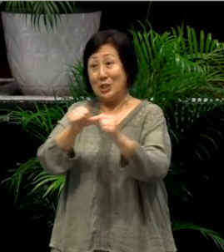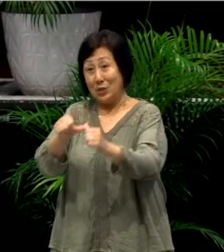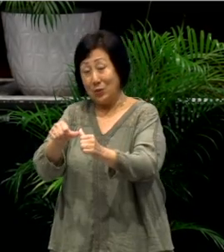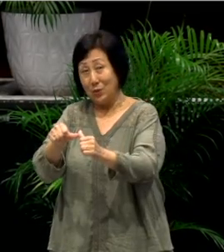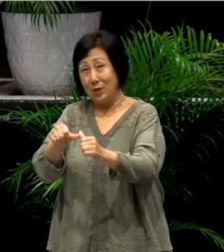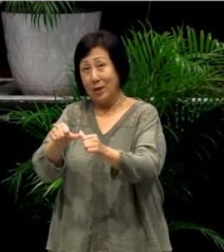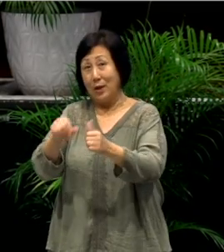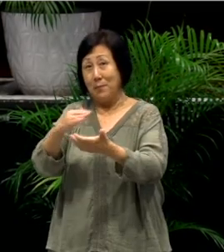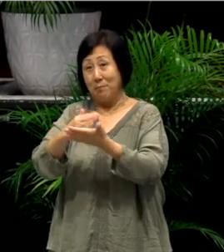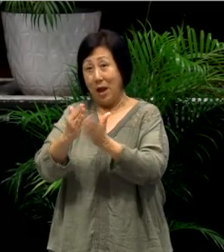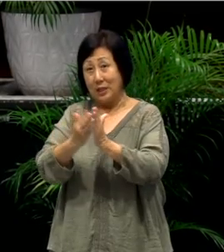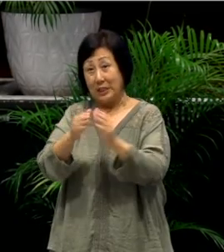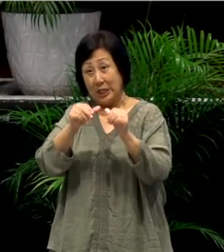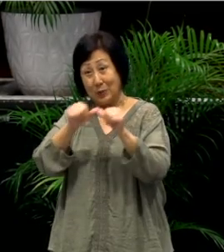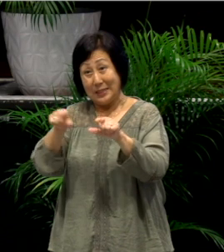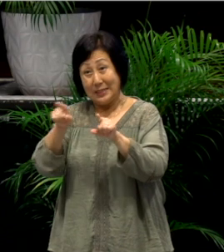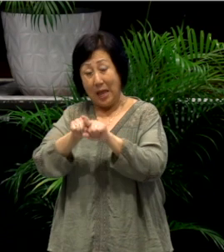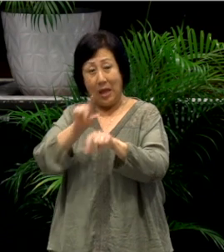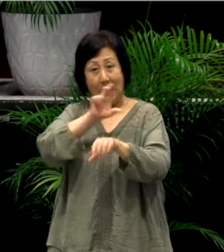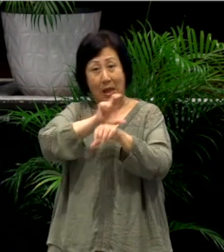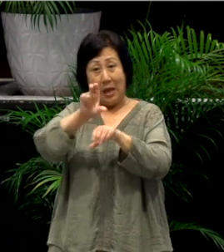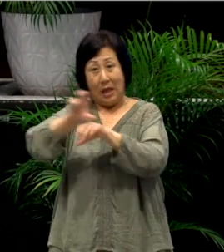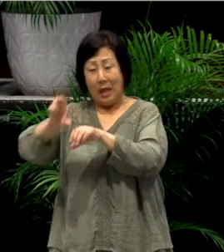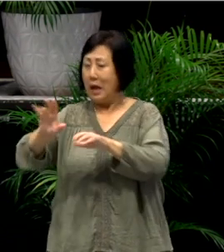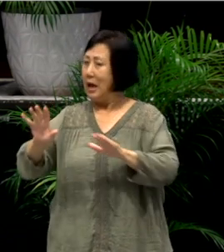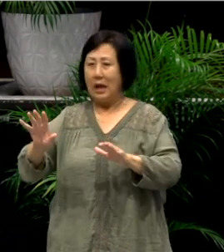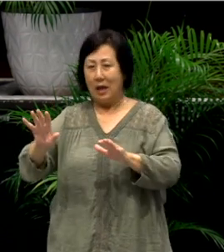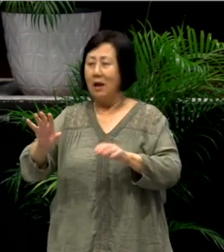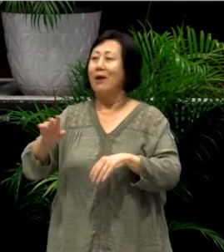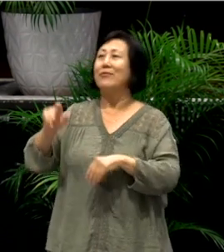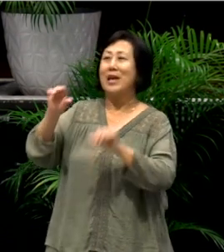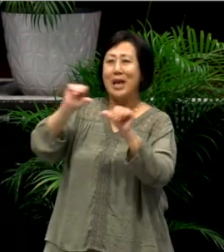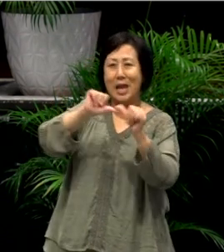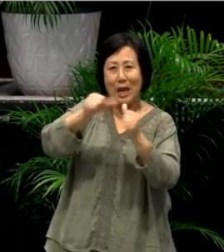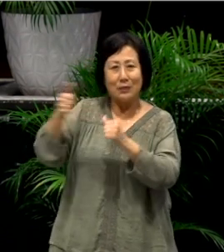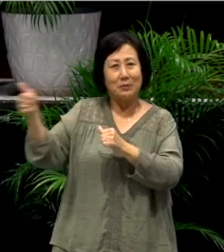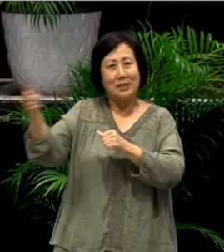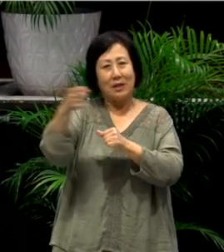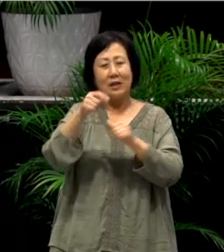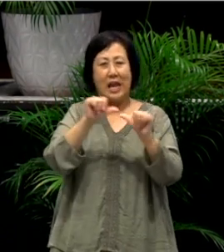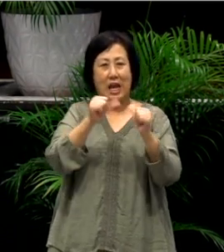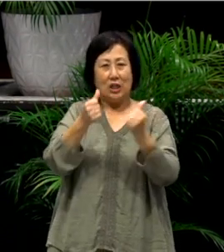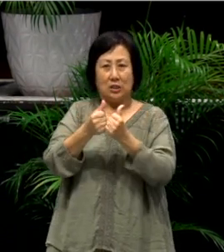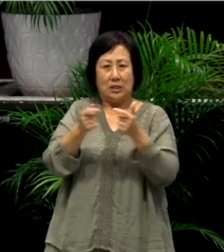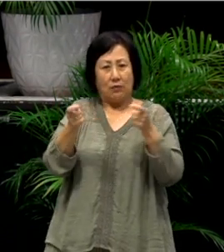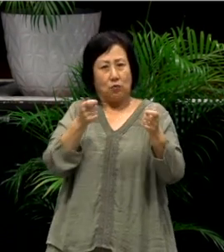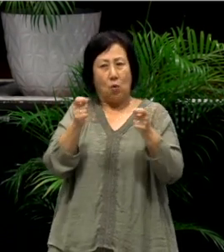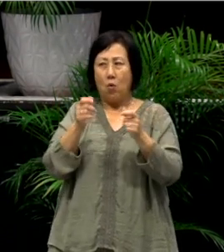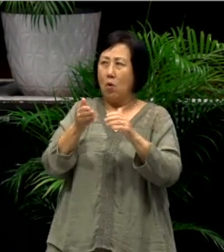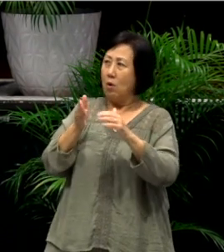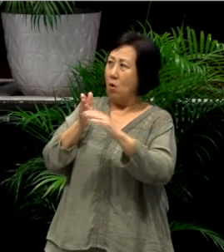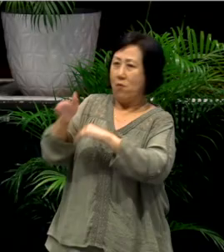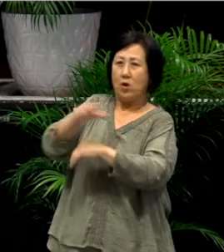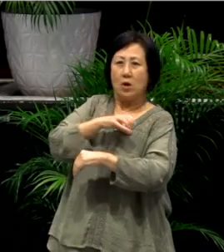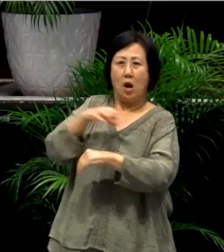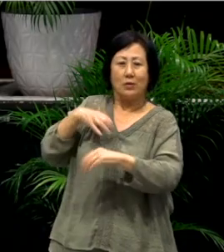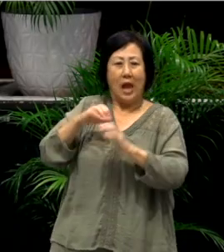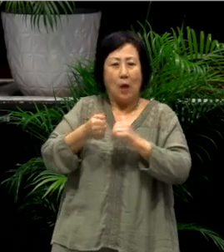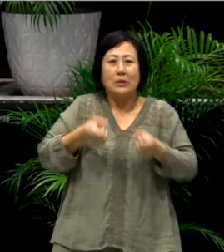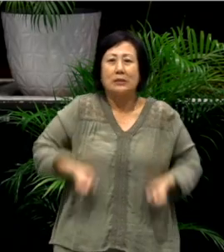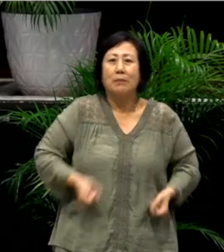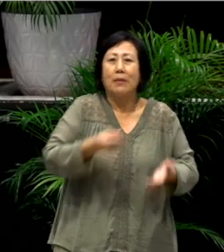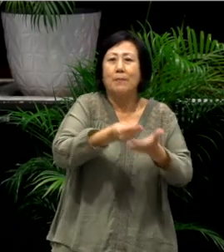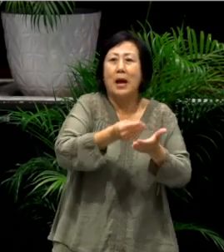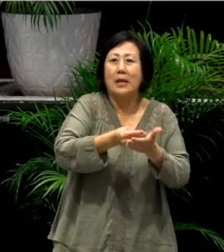funding levels. It gives tremendous discretion to the agencies over Congress in terms of how those funds are